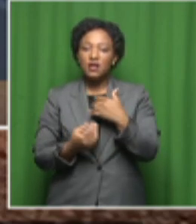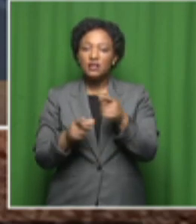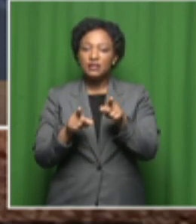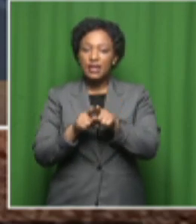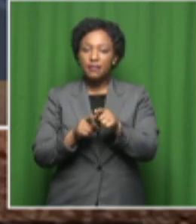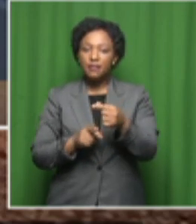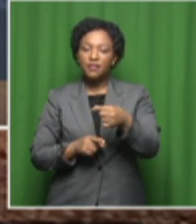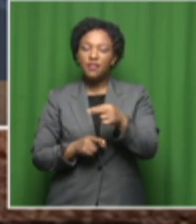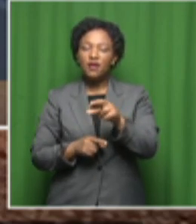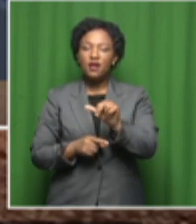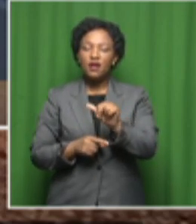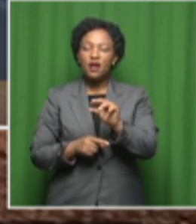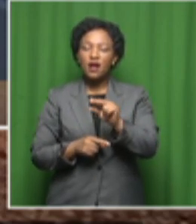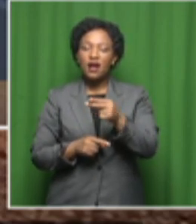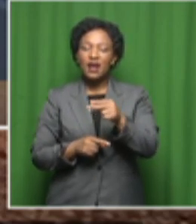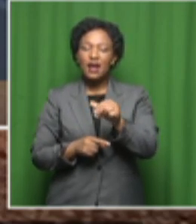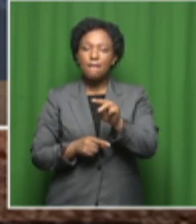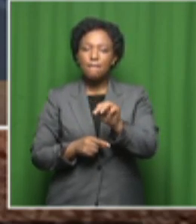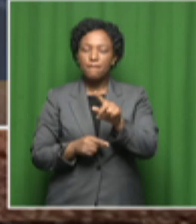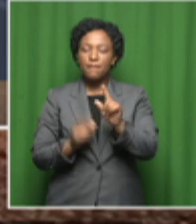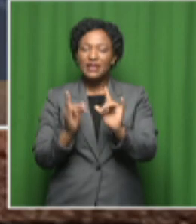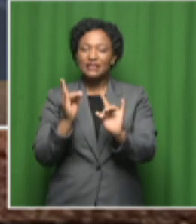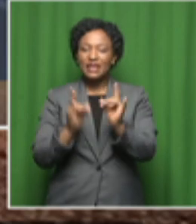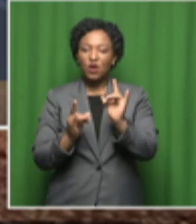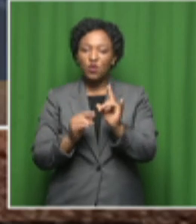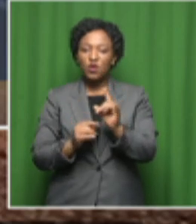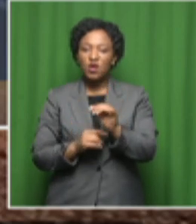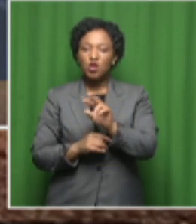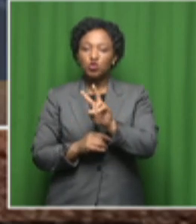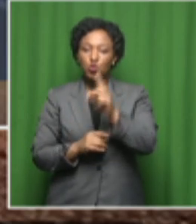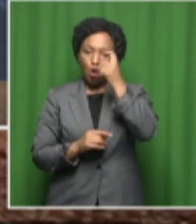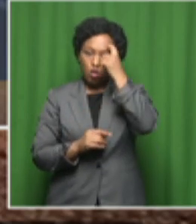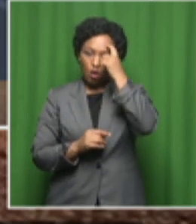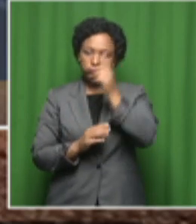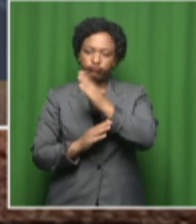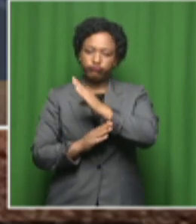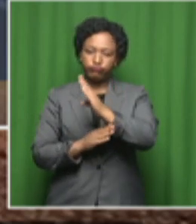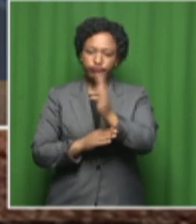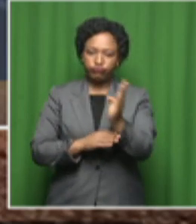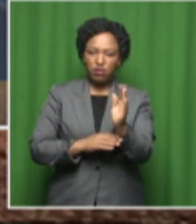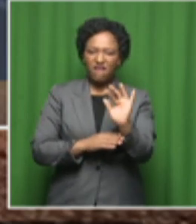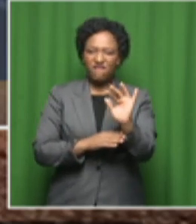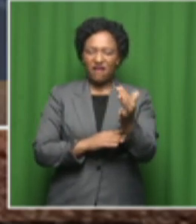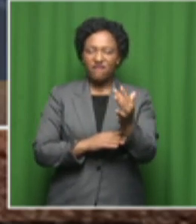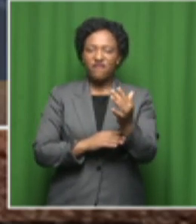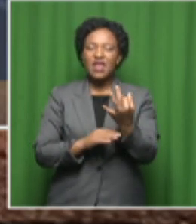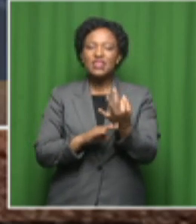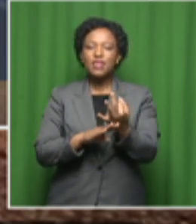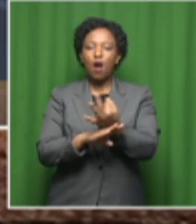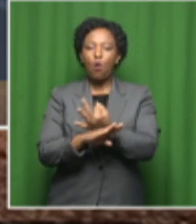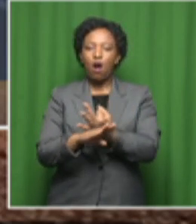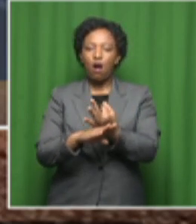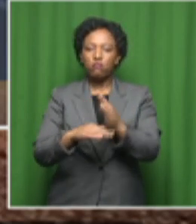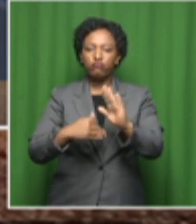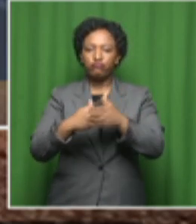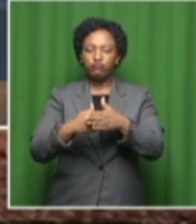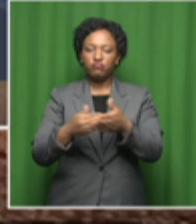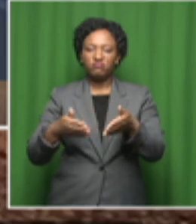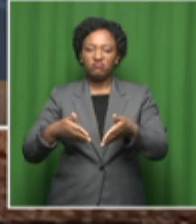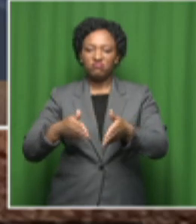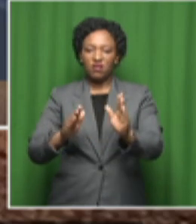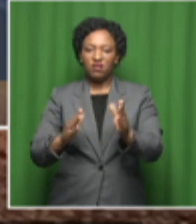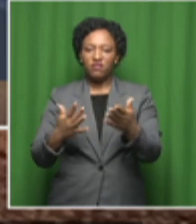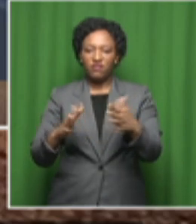closed from 2 p.m. until 5 p.m. It's a 3-hour closure. During that period, you'll be diverted down along the R72, the coastal